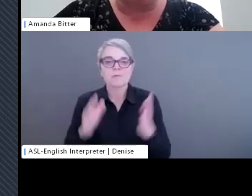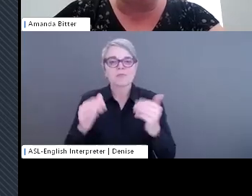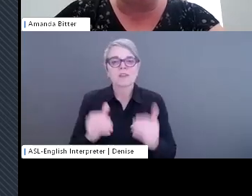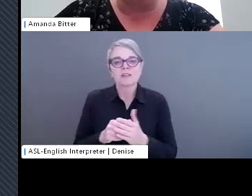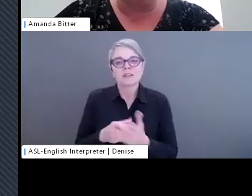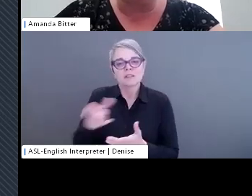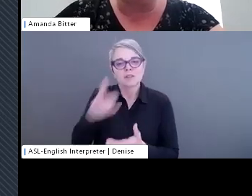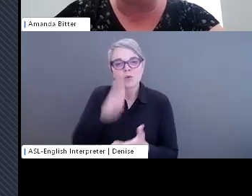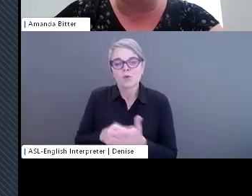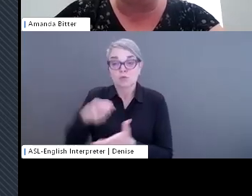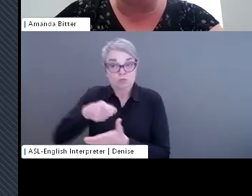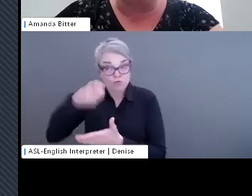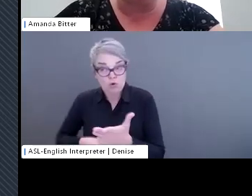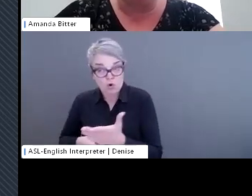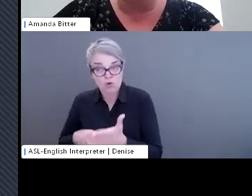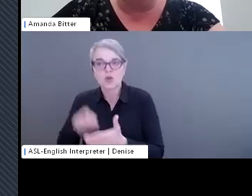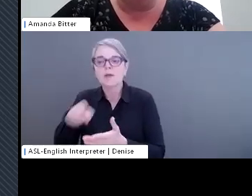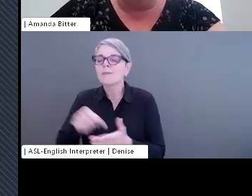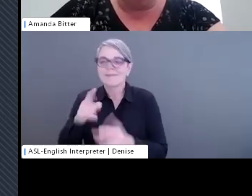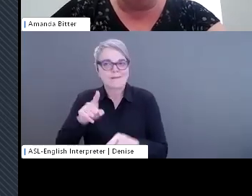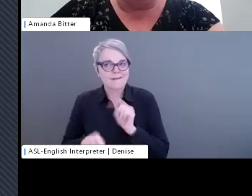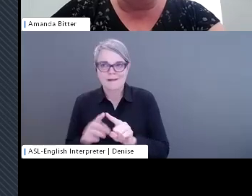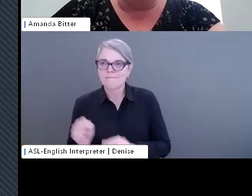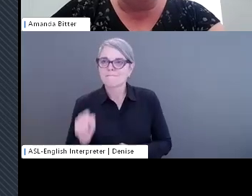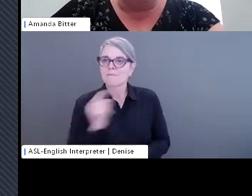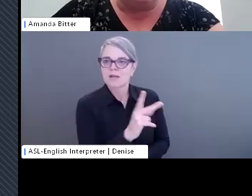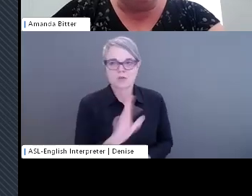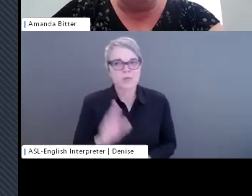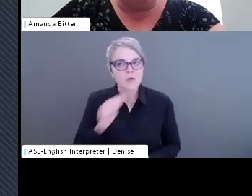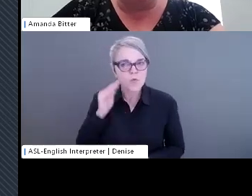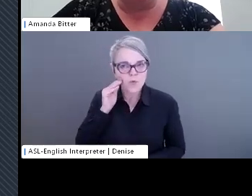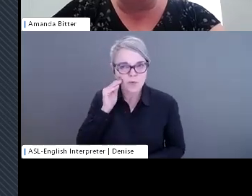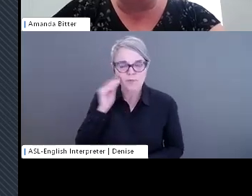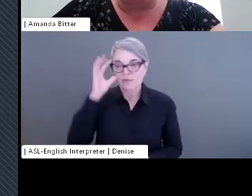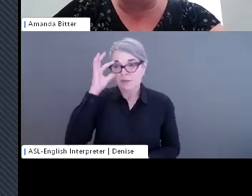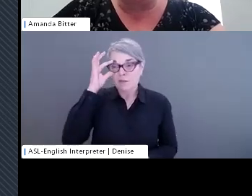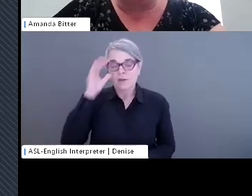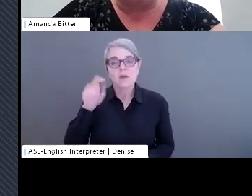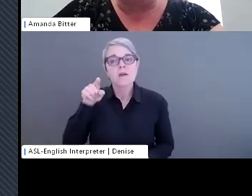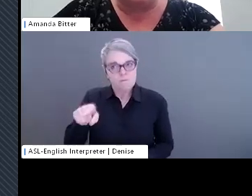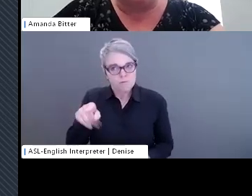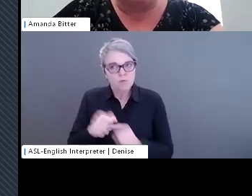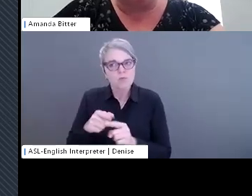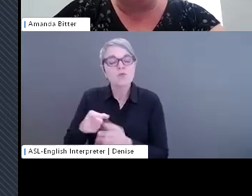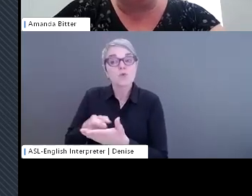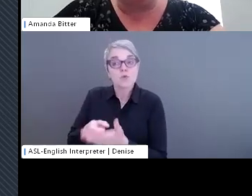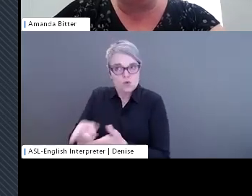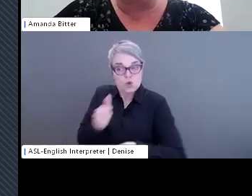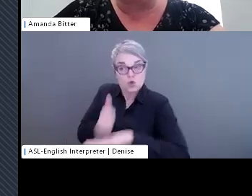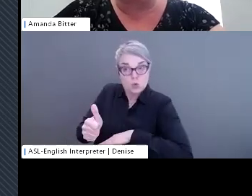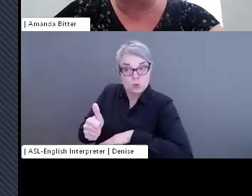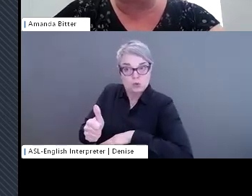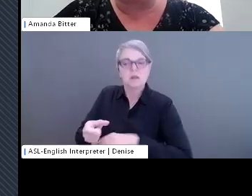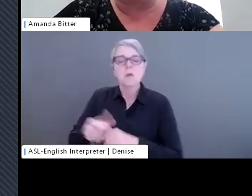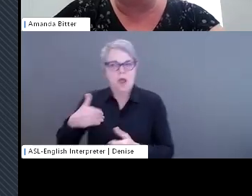return to the residence. So this is a big problem because if we arrest the accused and we have reasonable grounds to arrest them, and the accused